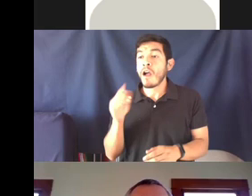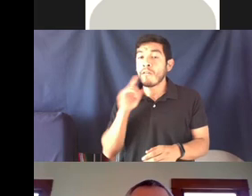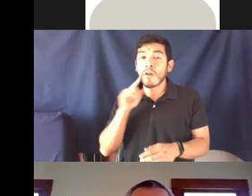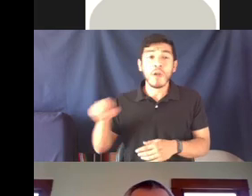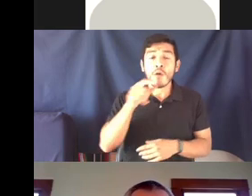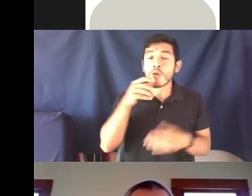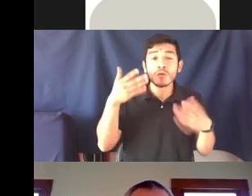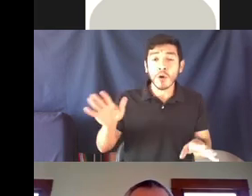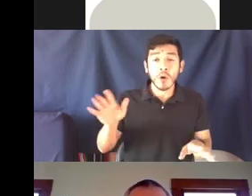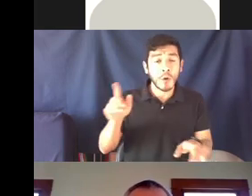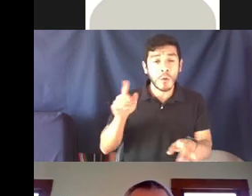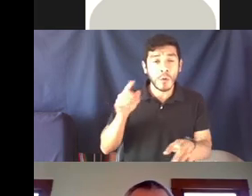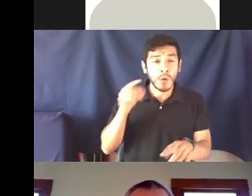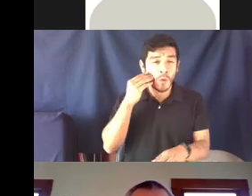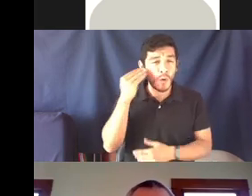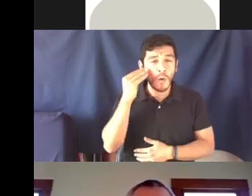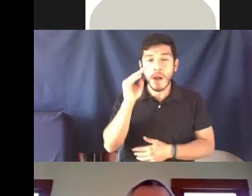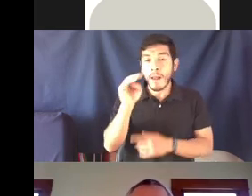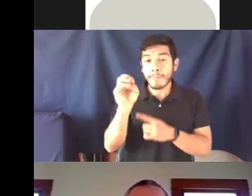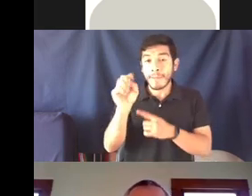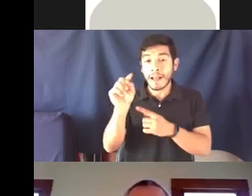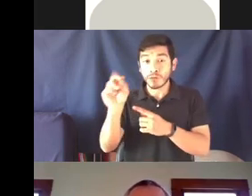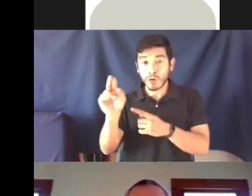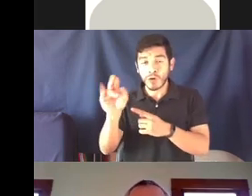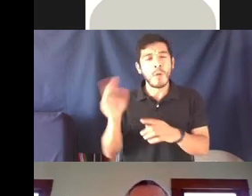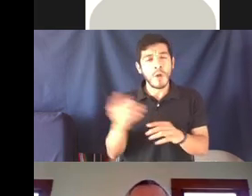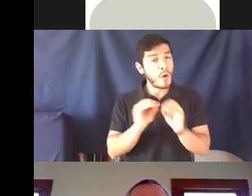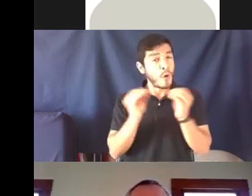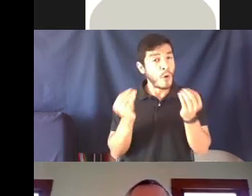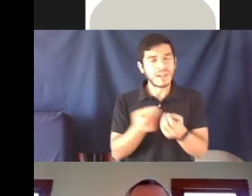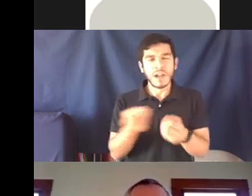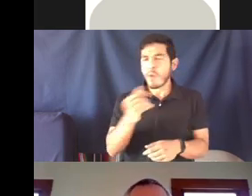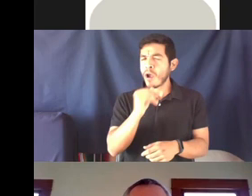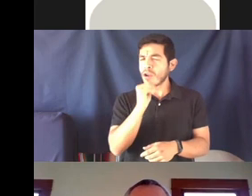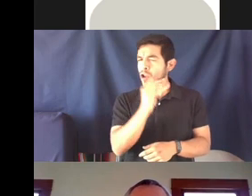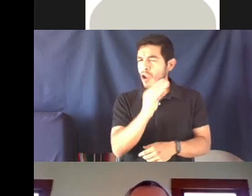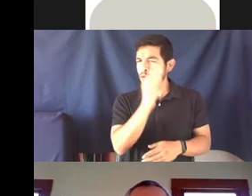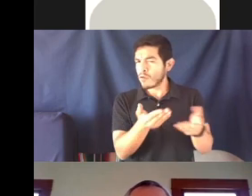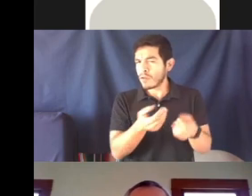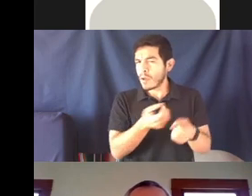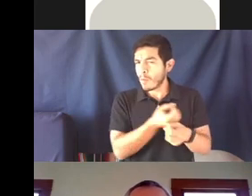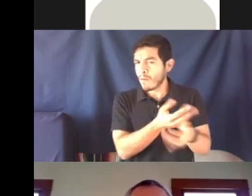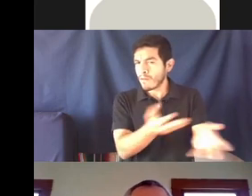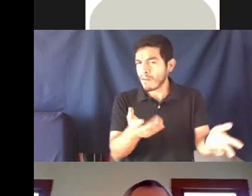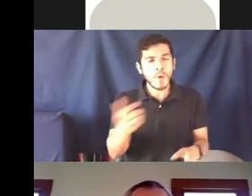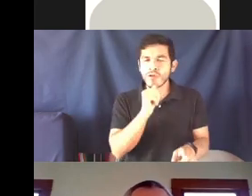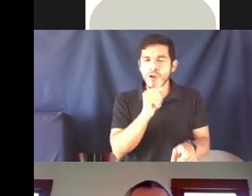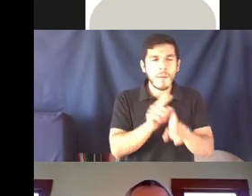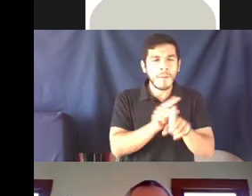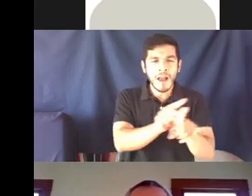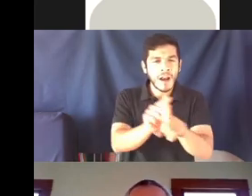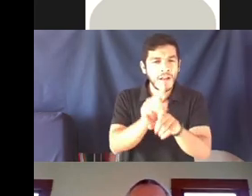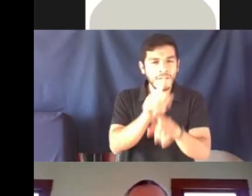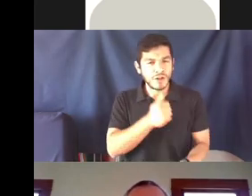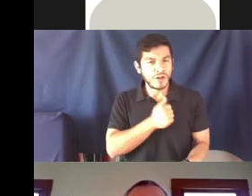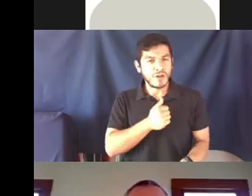are not a direct service provider. We don't actually mentor kids ourselves. We're more of an intermediary organization that supports the mentoring